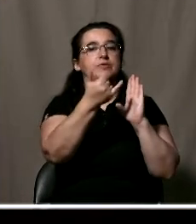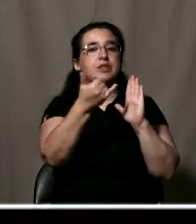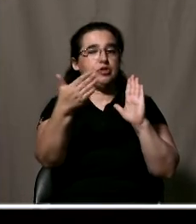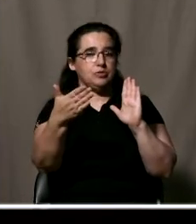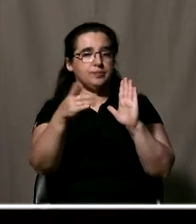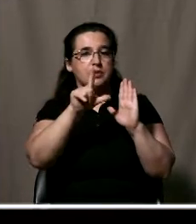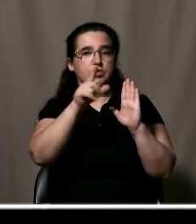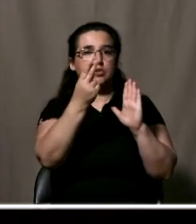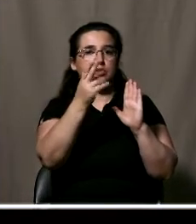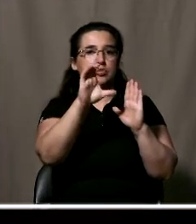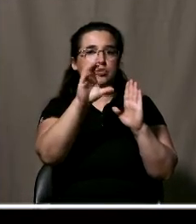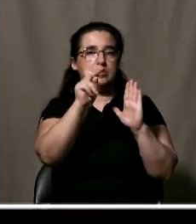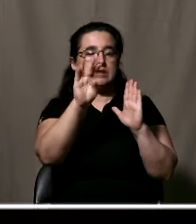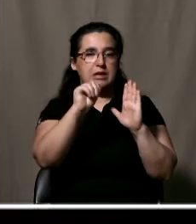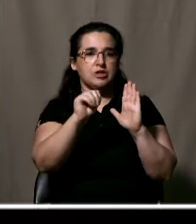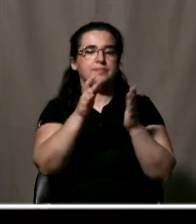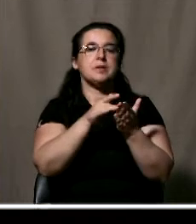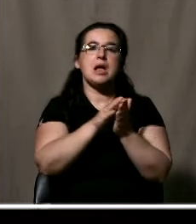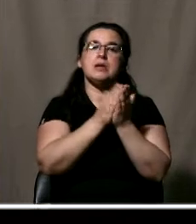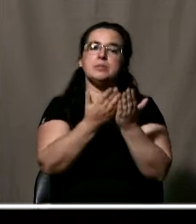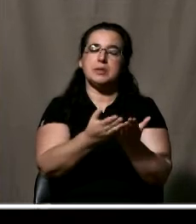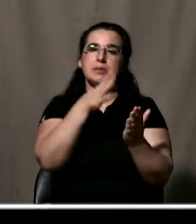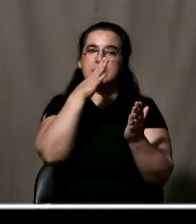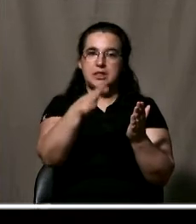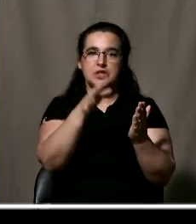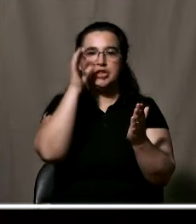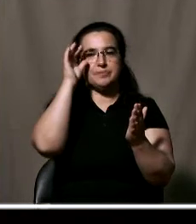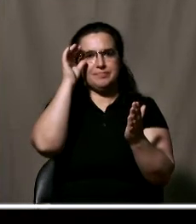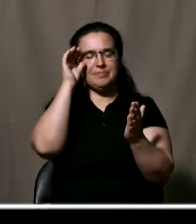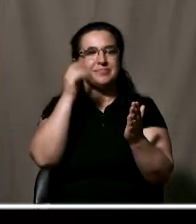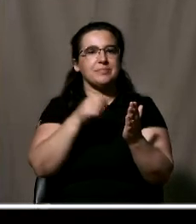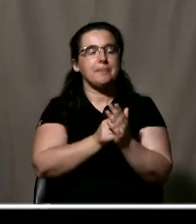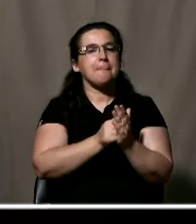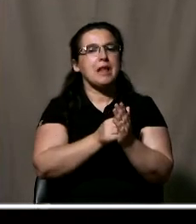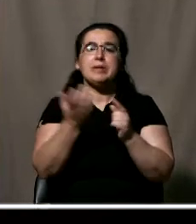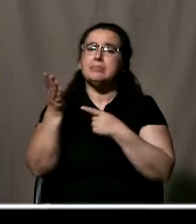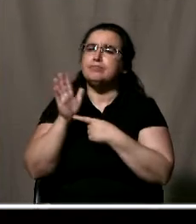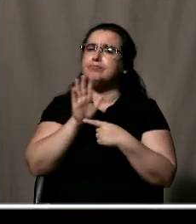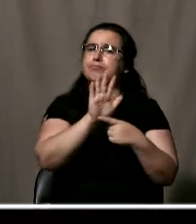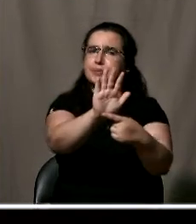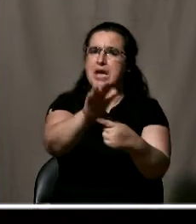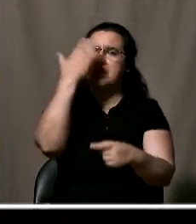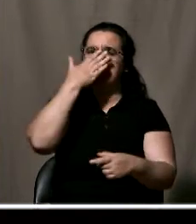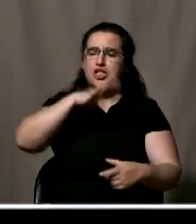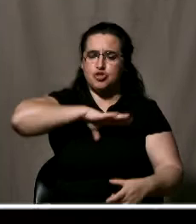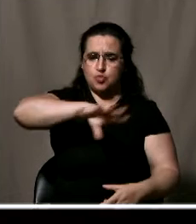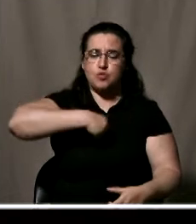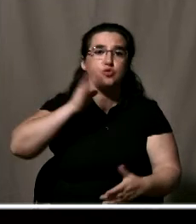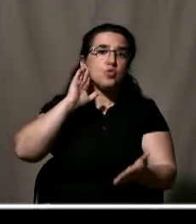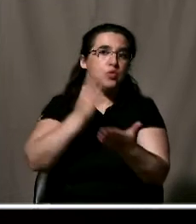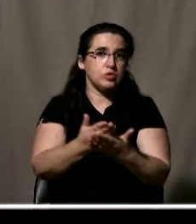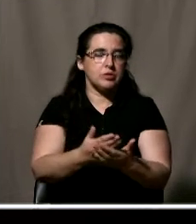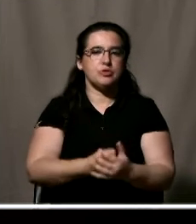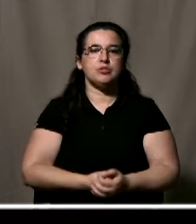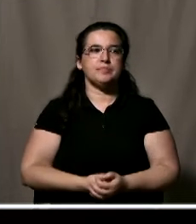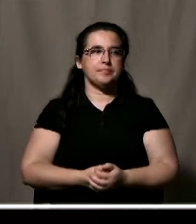capítulo 21. And the Bible's talking about the last days of Earth's history. A Bíblia está a falar dos últimos dias da história desta terra. It talks about distress